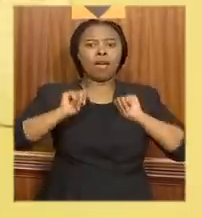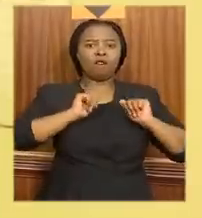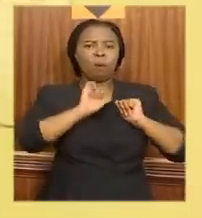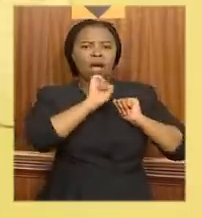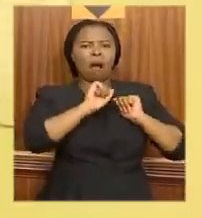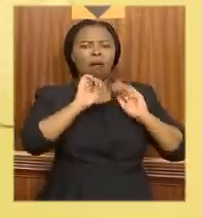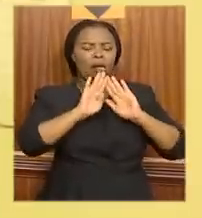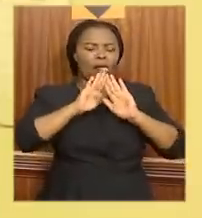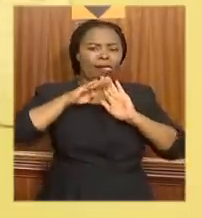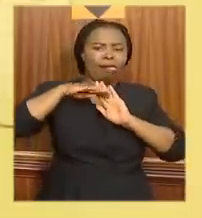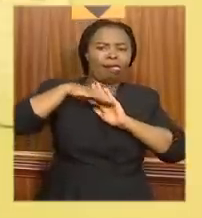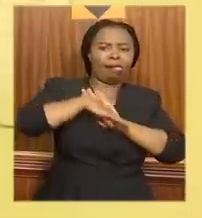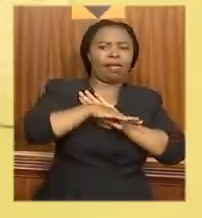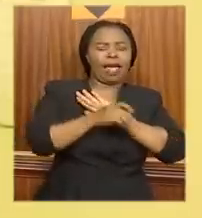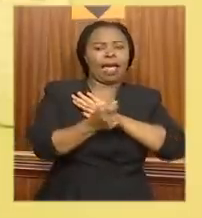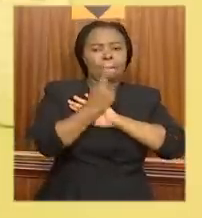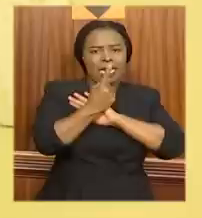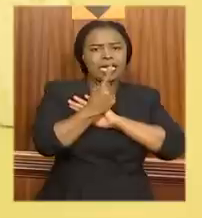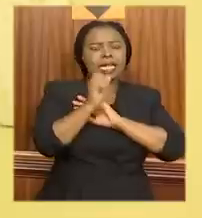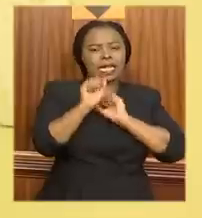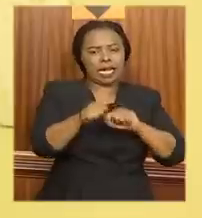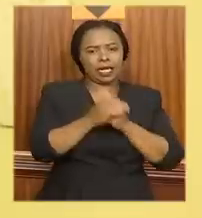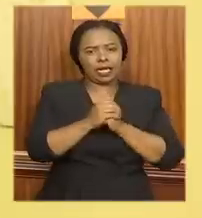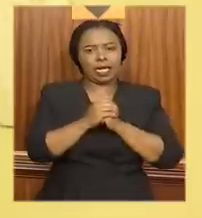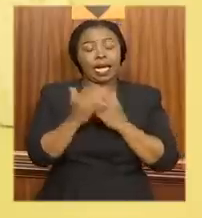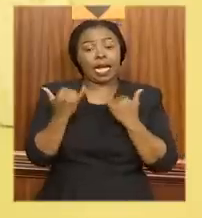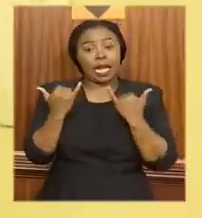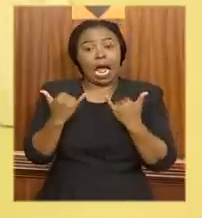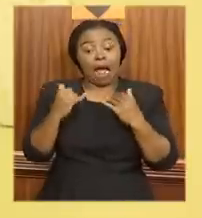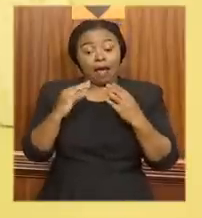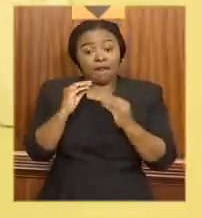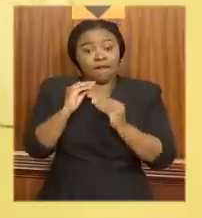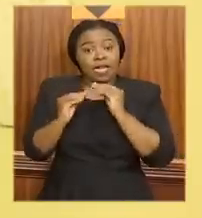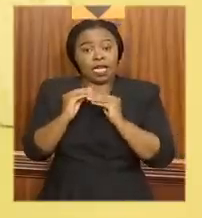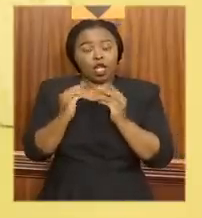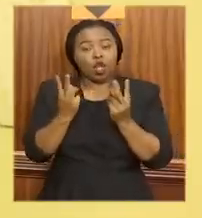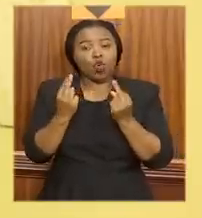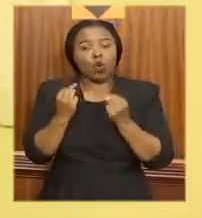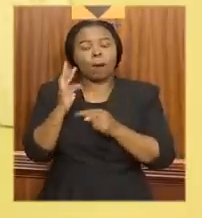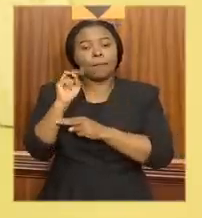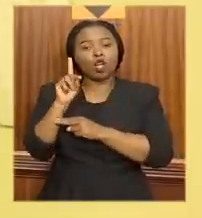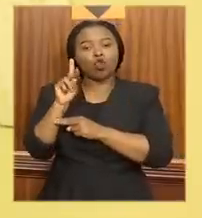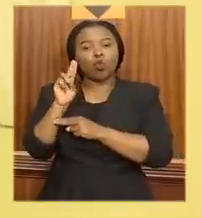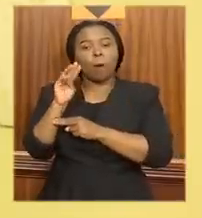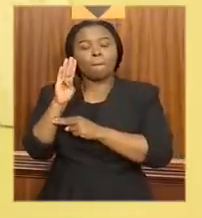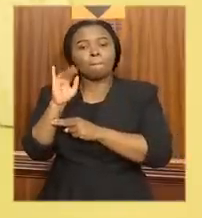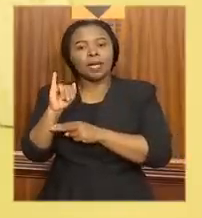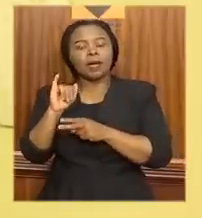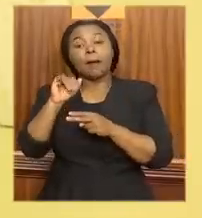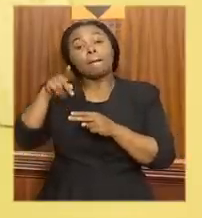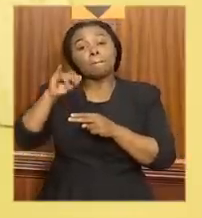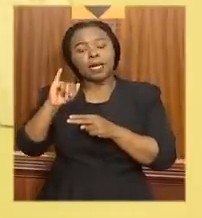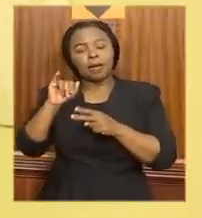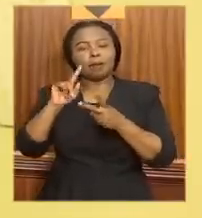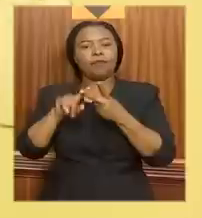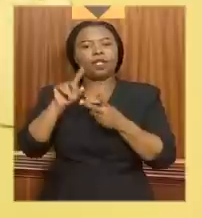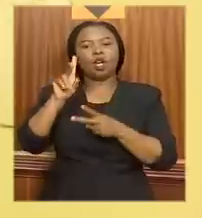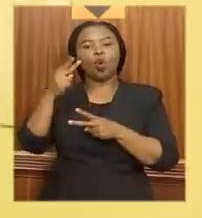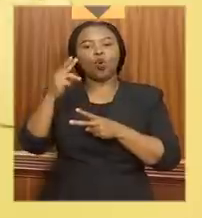The construction of our newest power stations, Medupi and Kusile, started